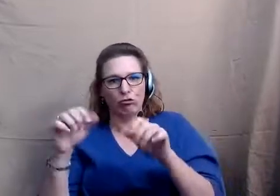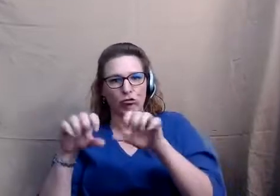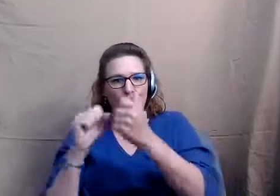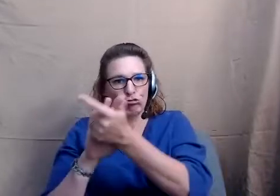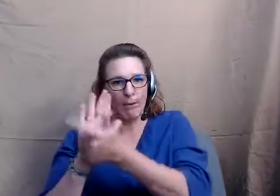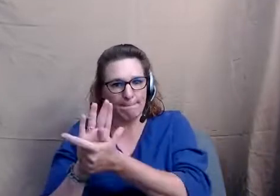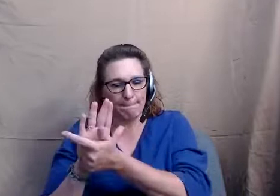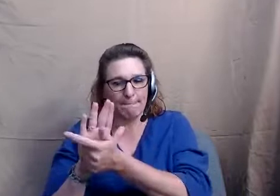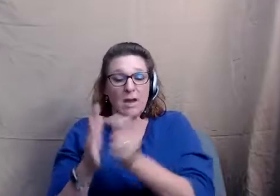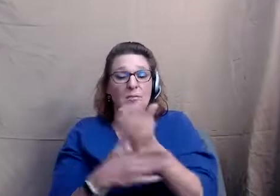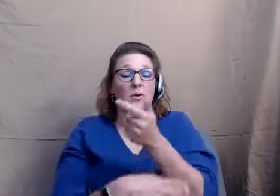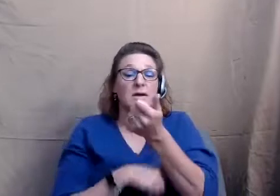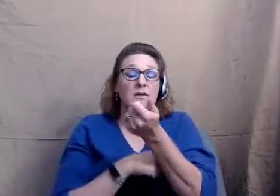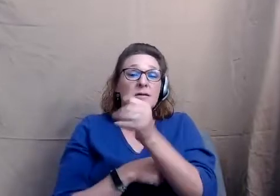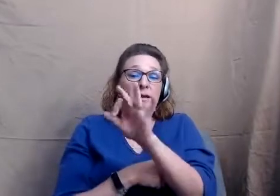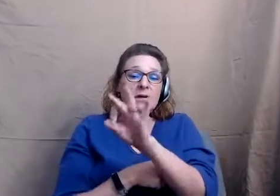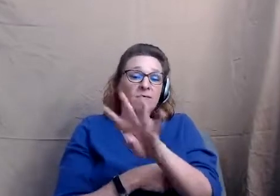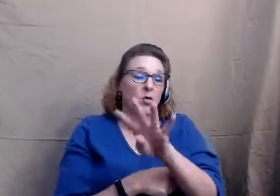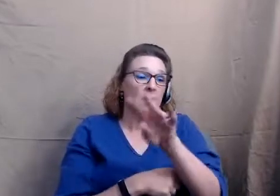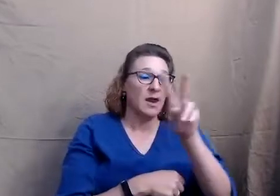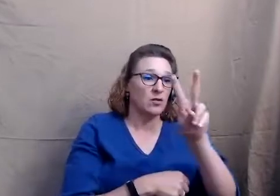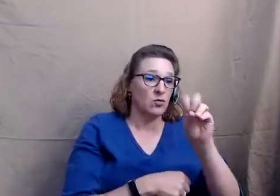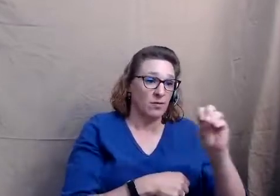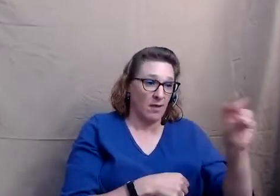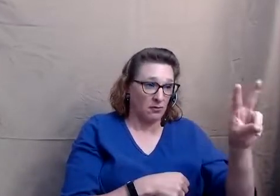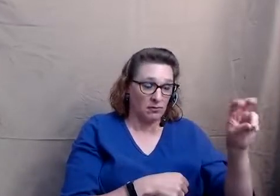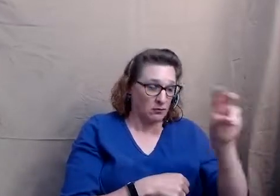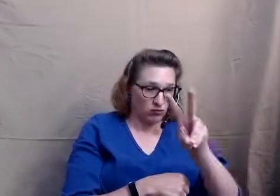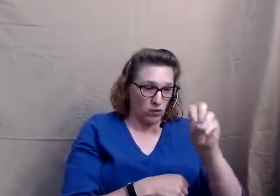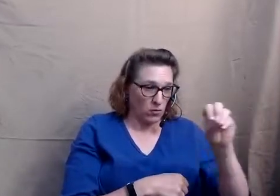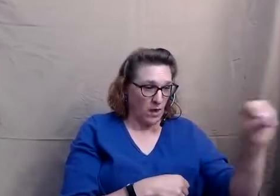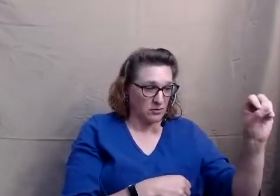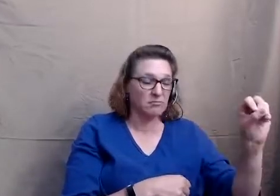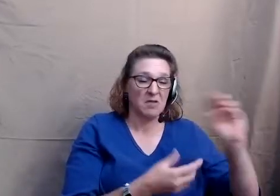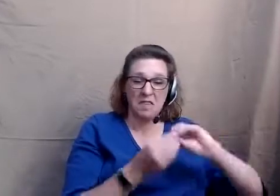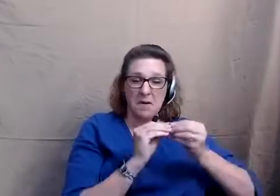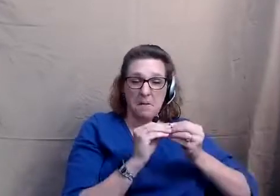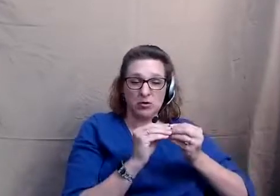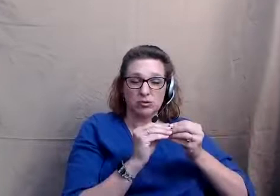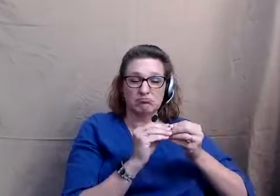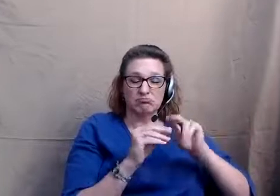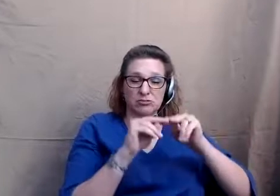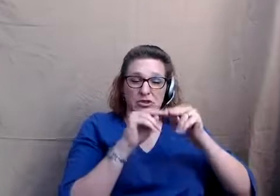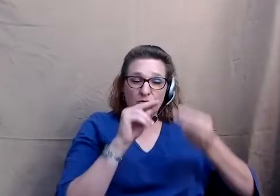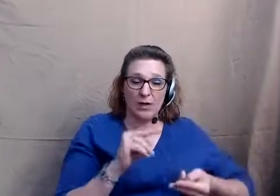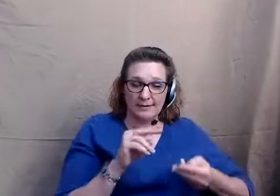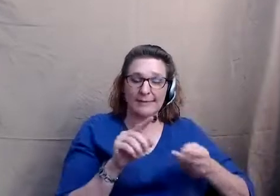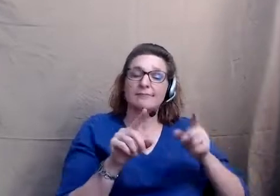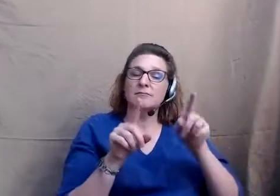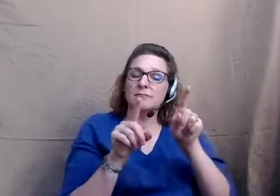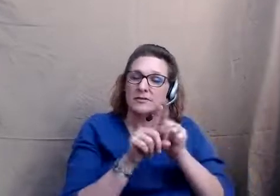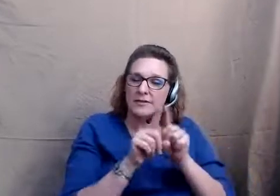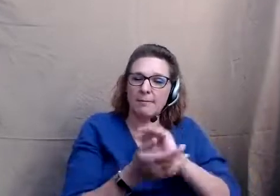and the year 2000, rates of intimate partner violence decreased at about the same amount as all other violent